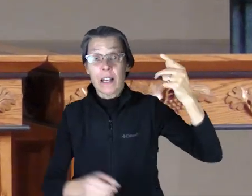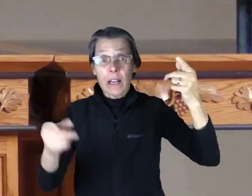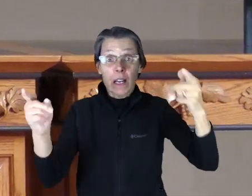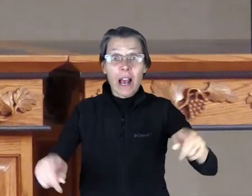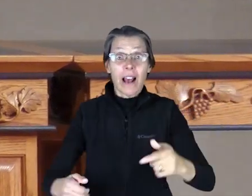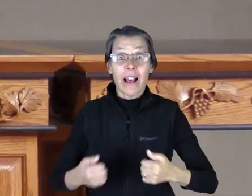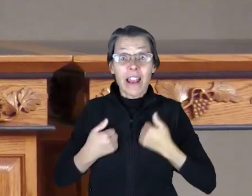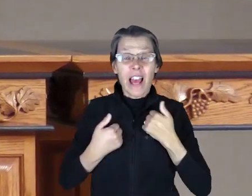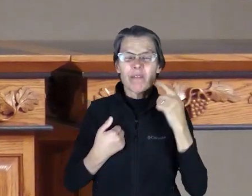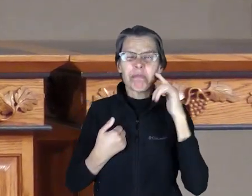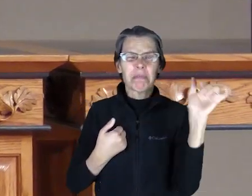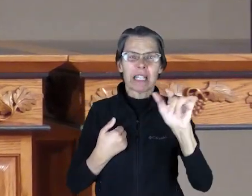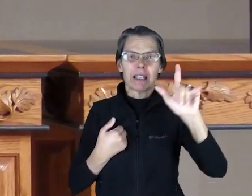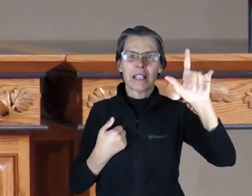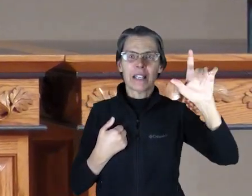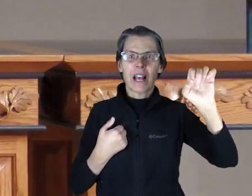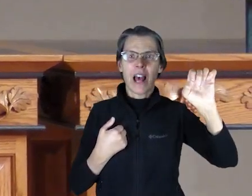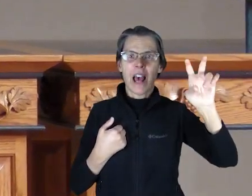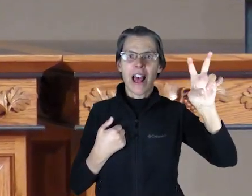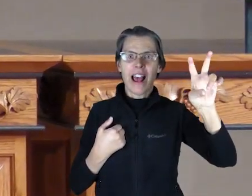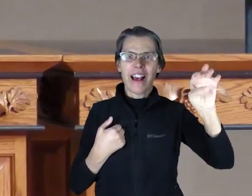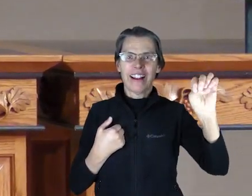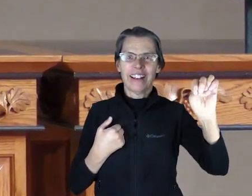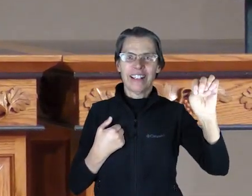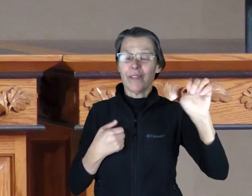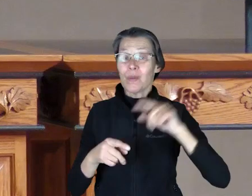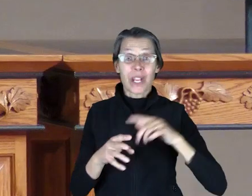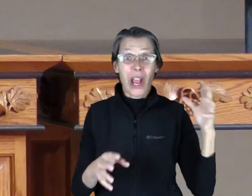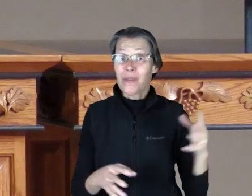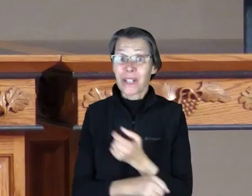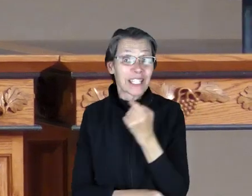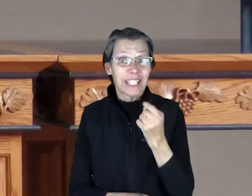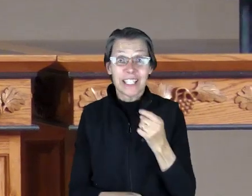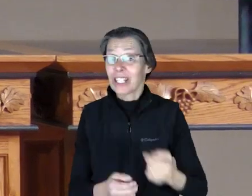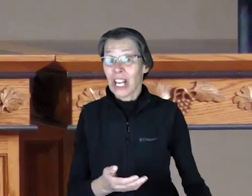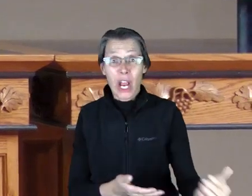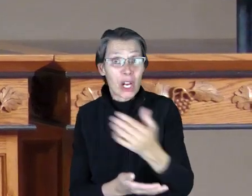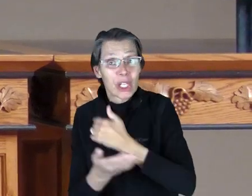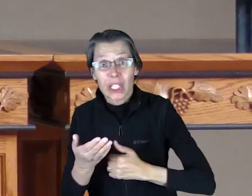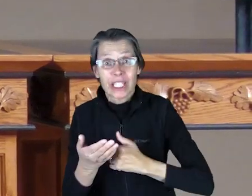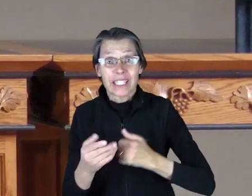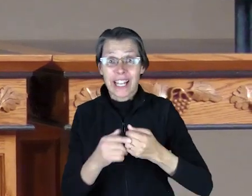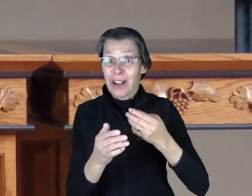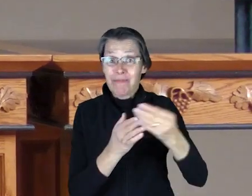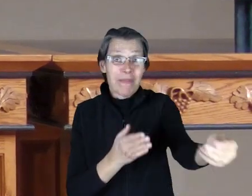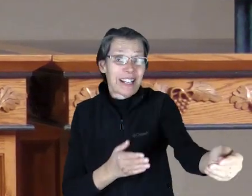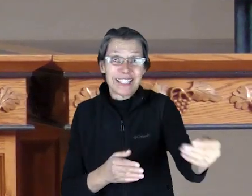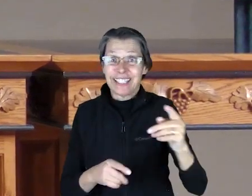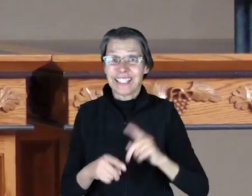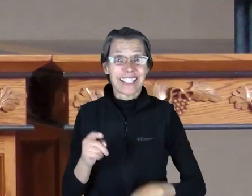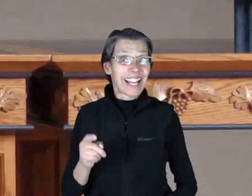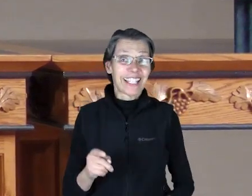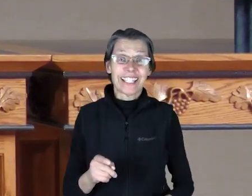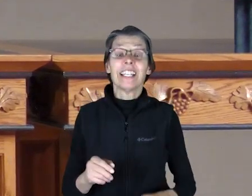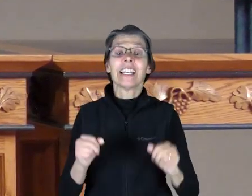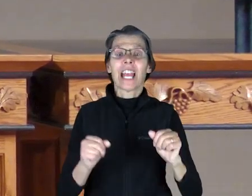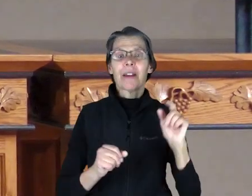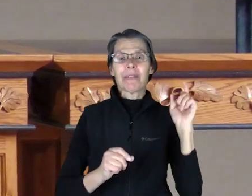win. But it turns out that life is like love. It can't be won or earned or